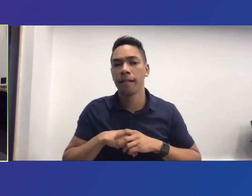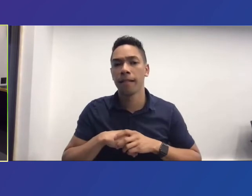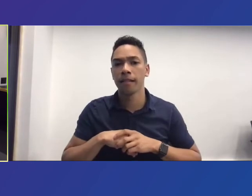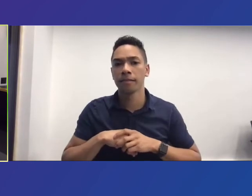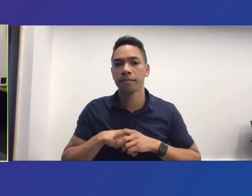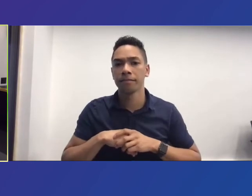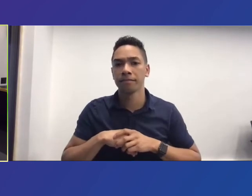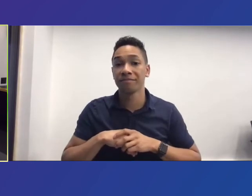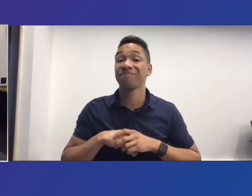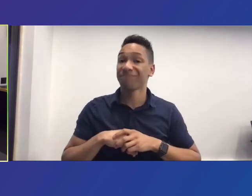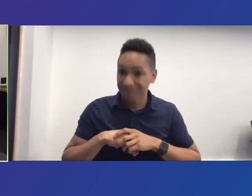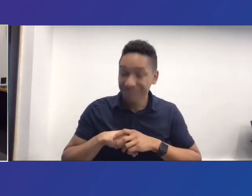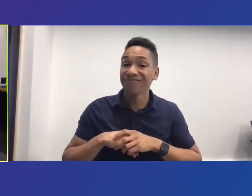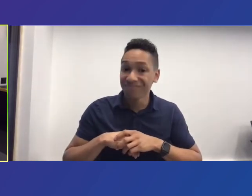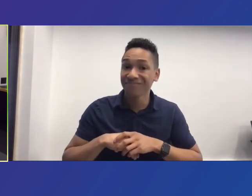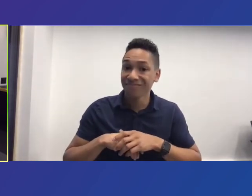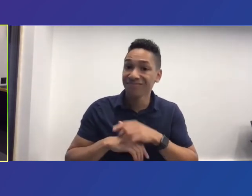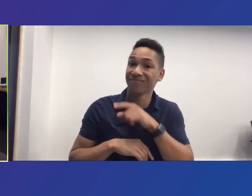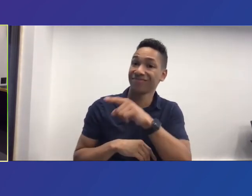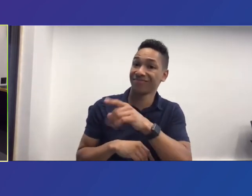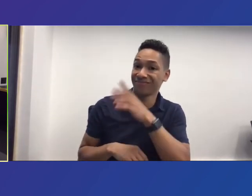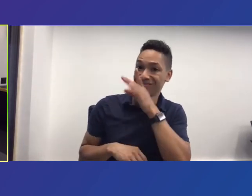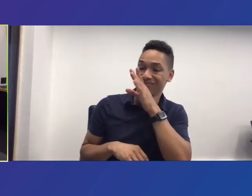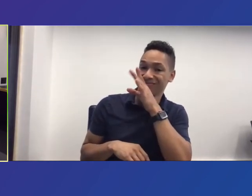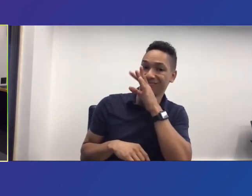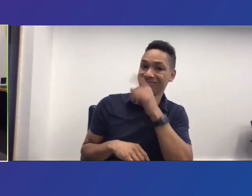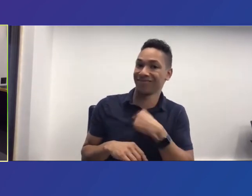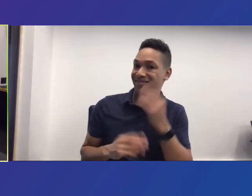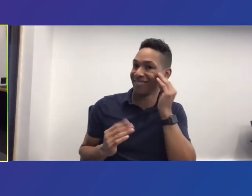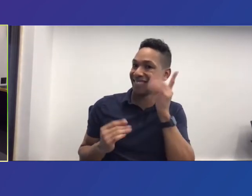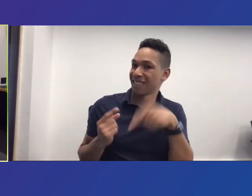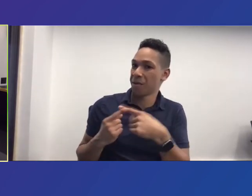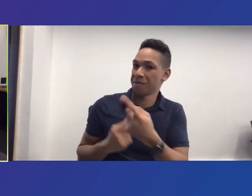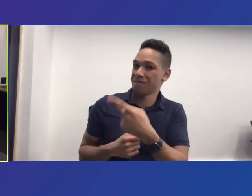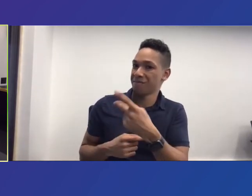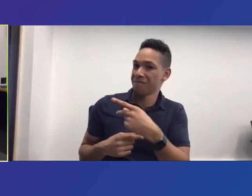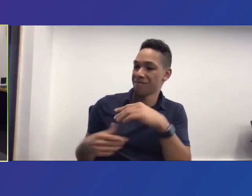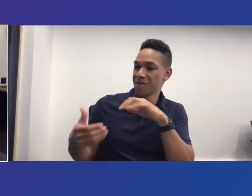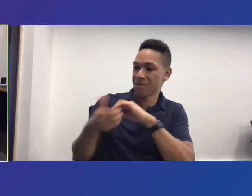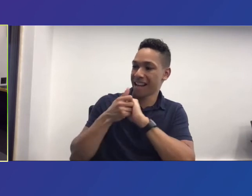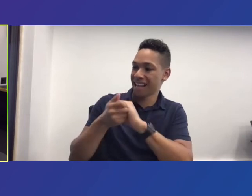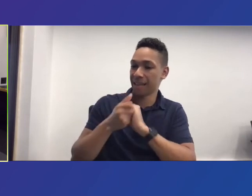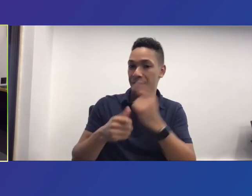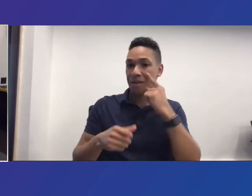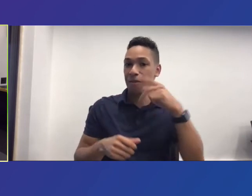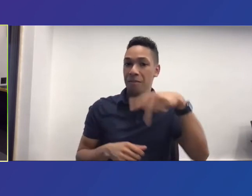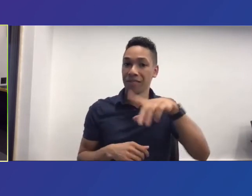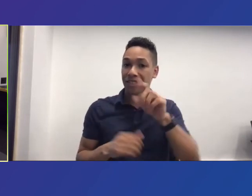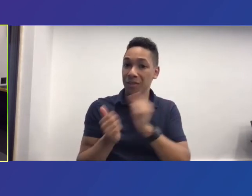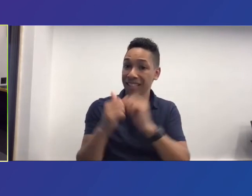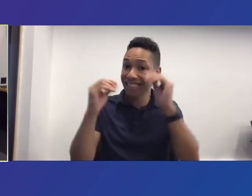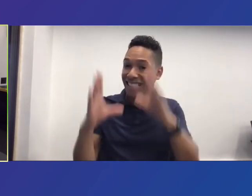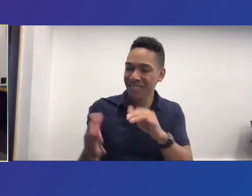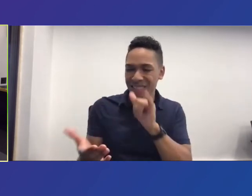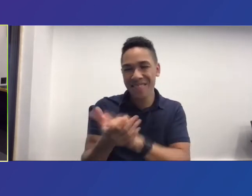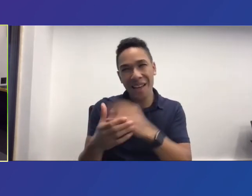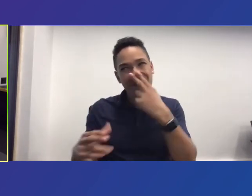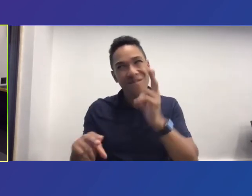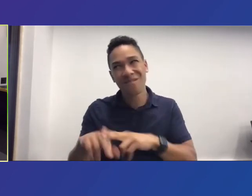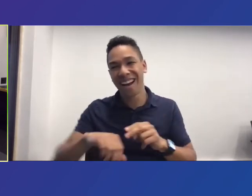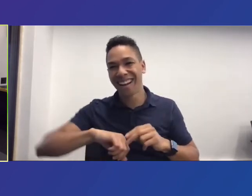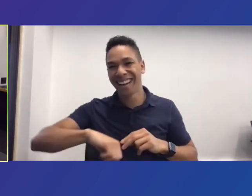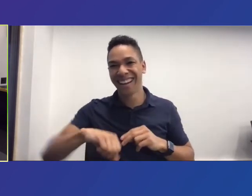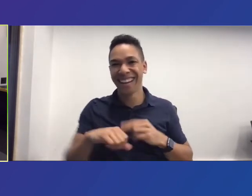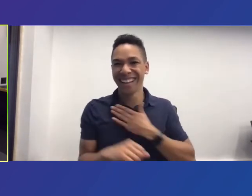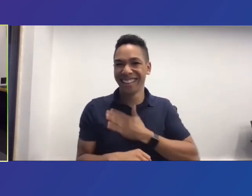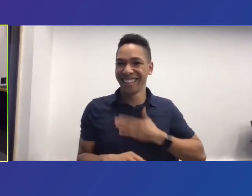and I was remembering when we collaborated for the professional development with the teachers. That was really fun. That was really fun with